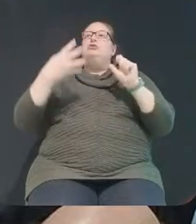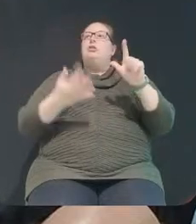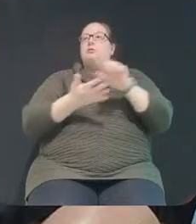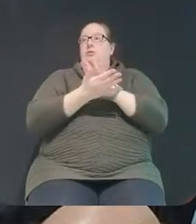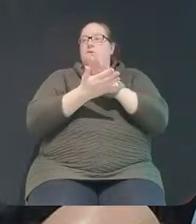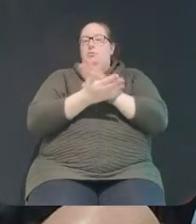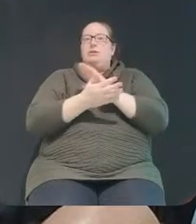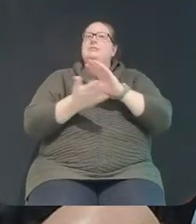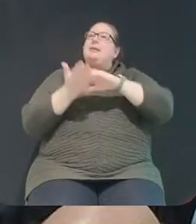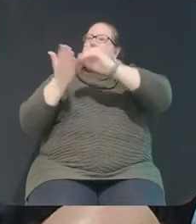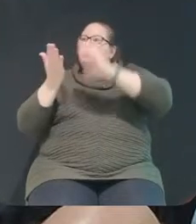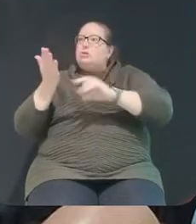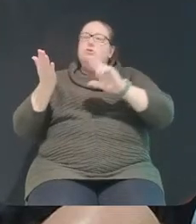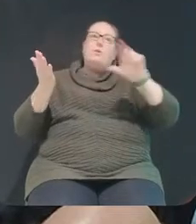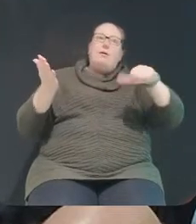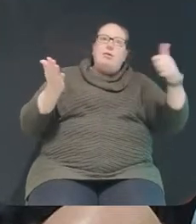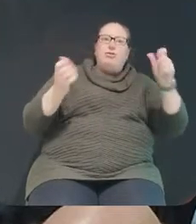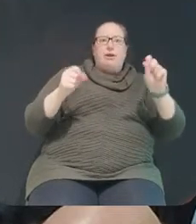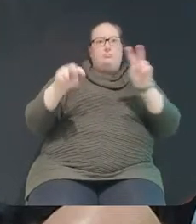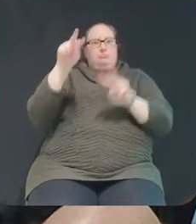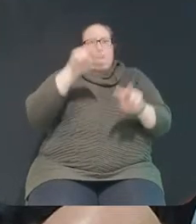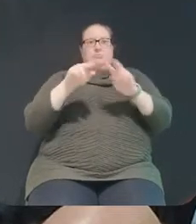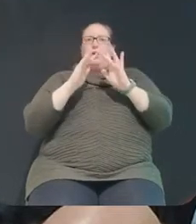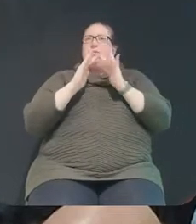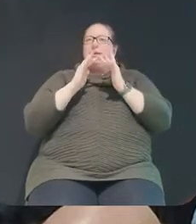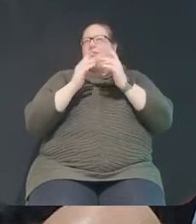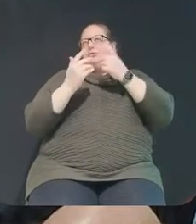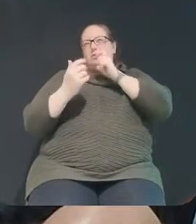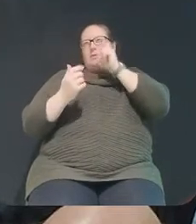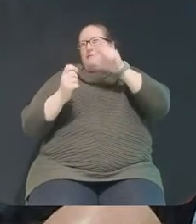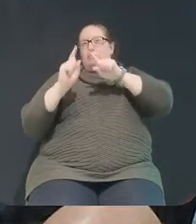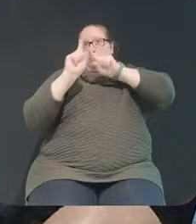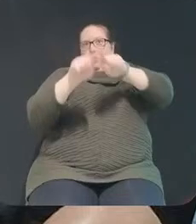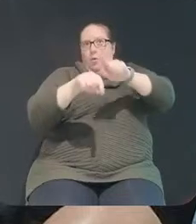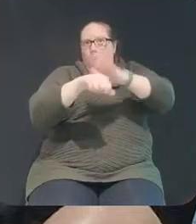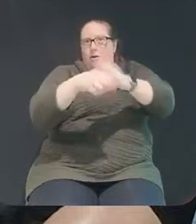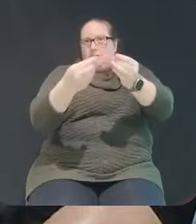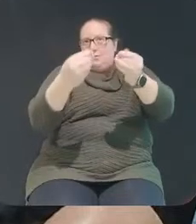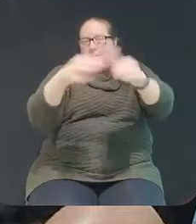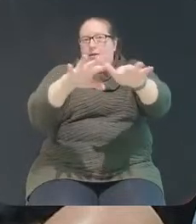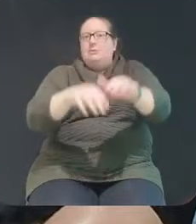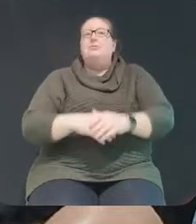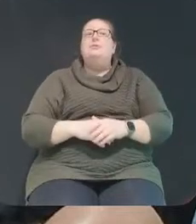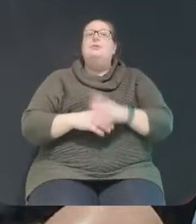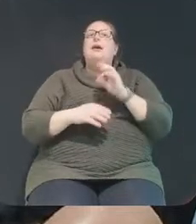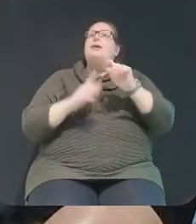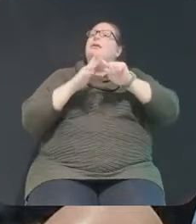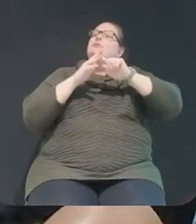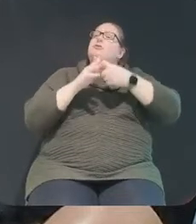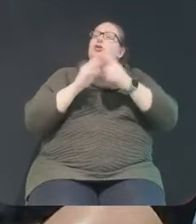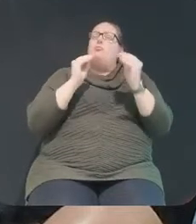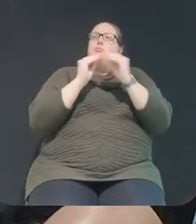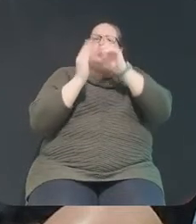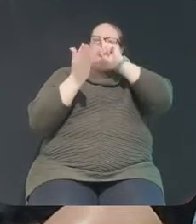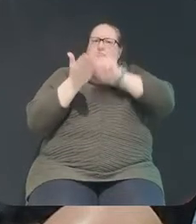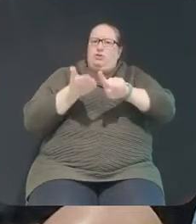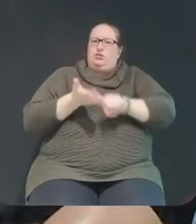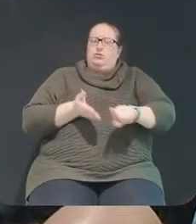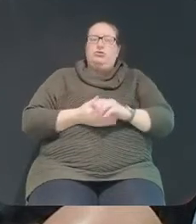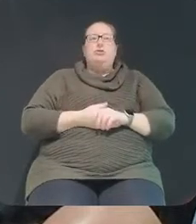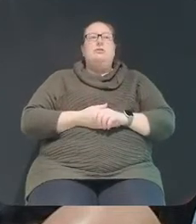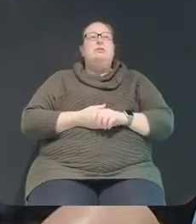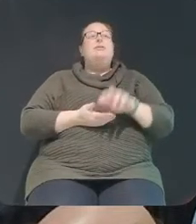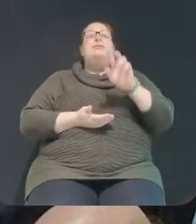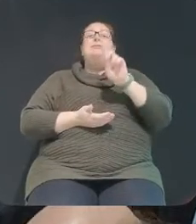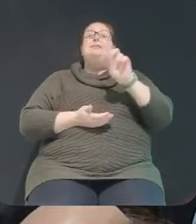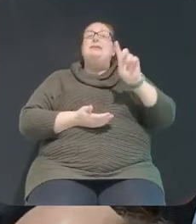use without having to visit the archives, and can also serve as a jumping-off point for more research. DDLs are